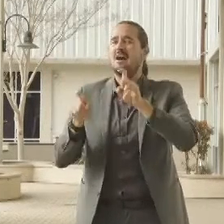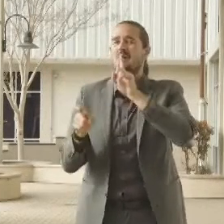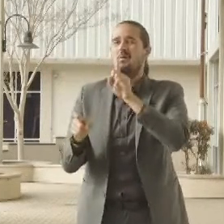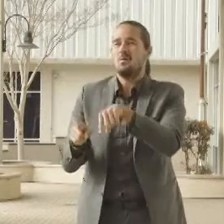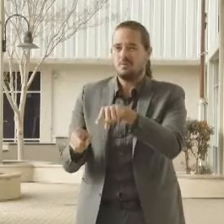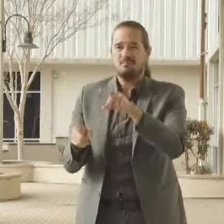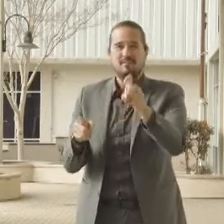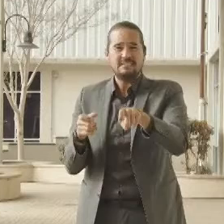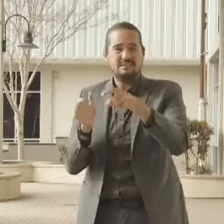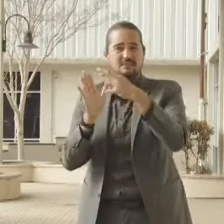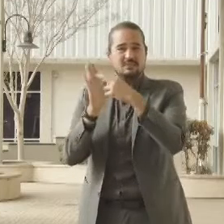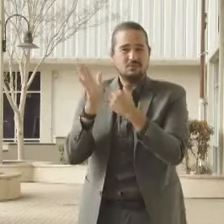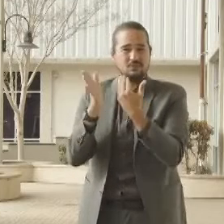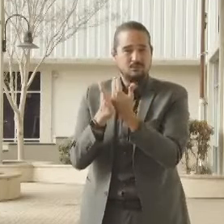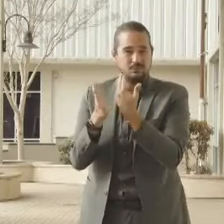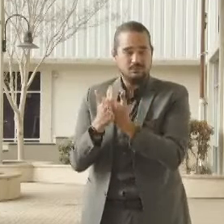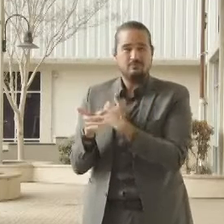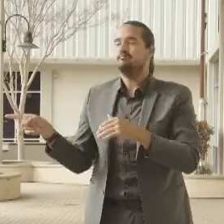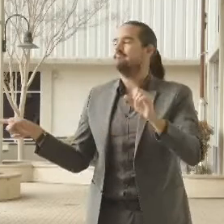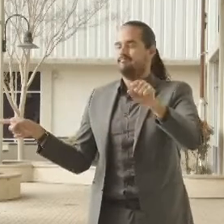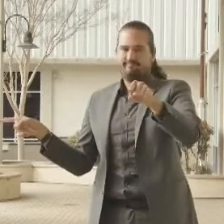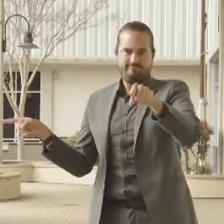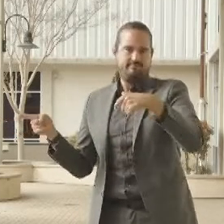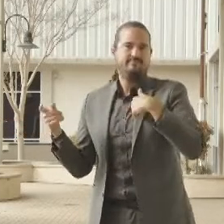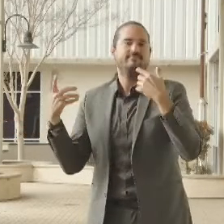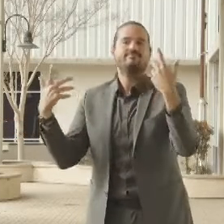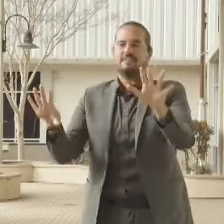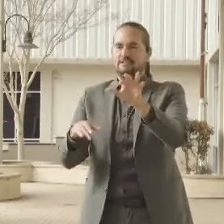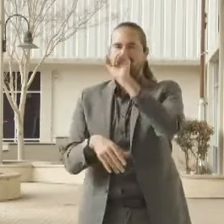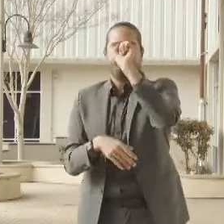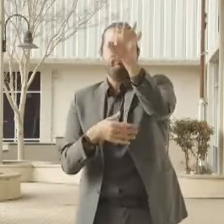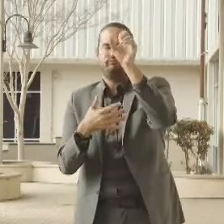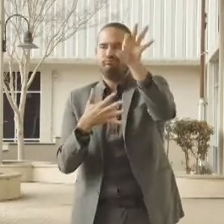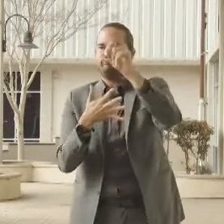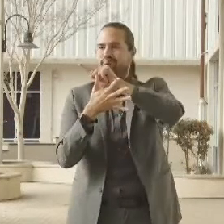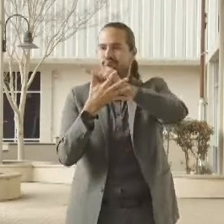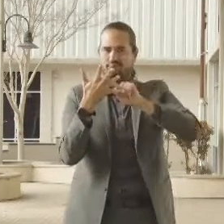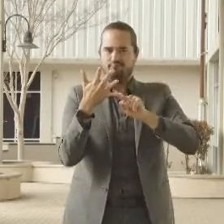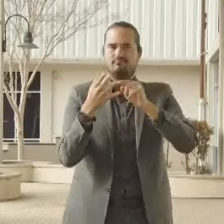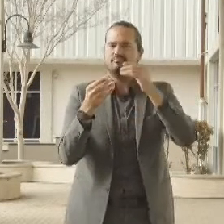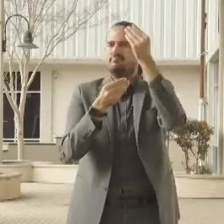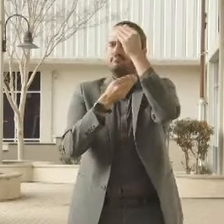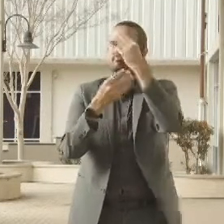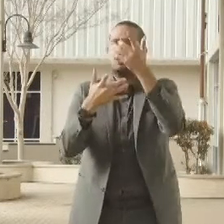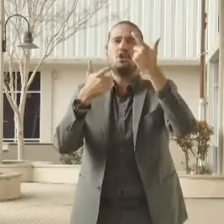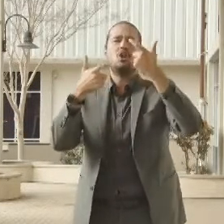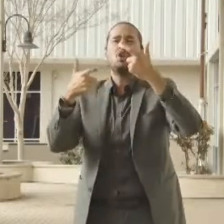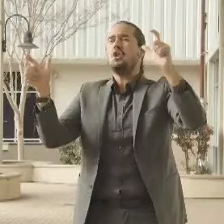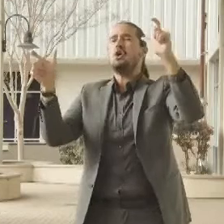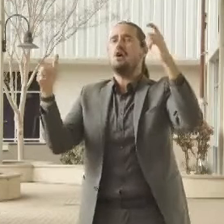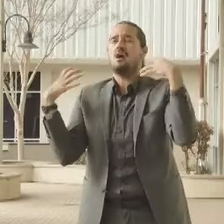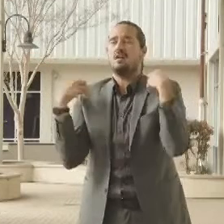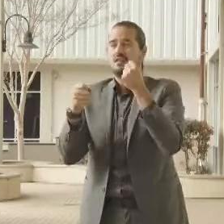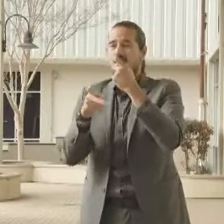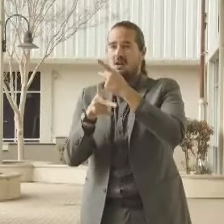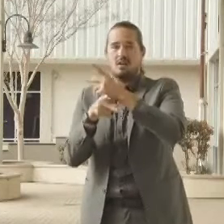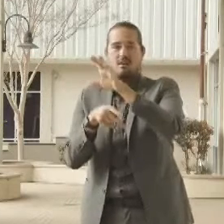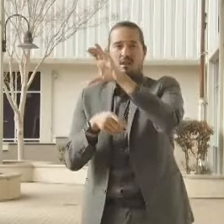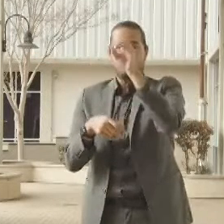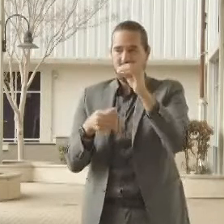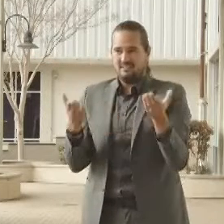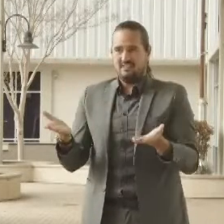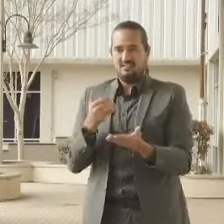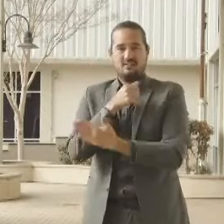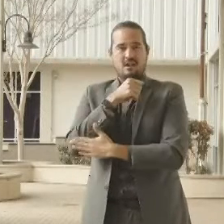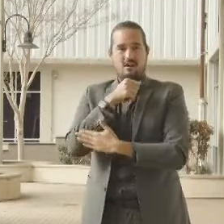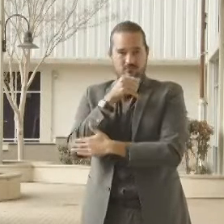answer is yes, we have sent warning notices to all of the large healthcare providers in our county. When I last spoke with all of you and encouraged